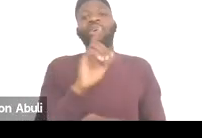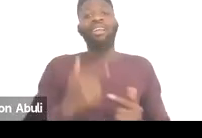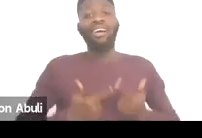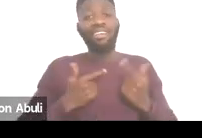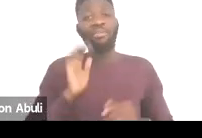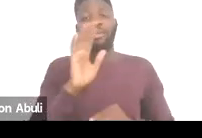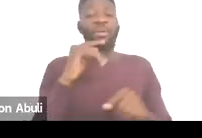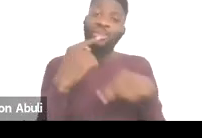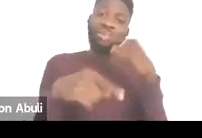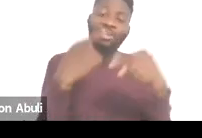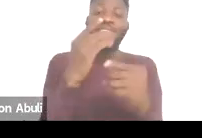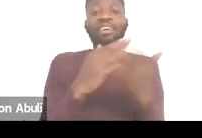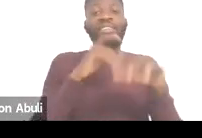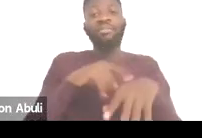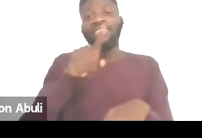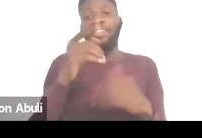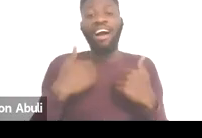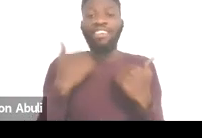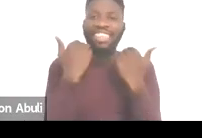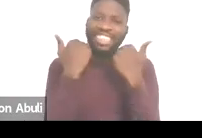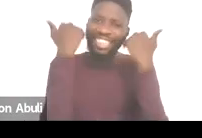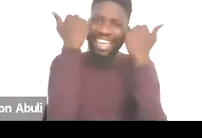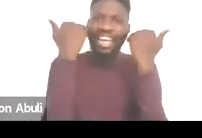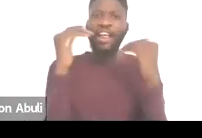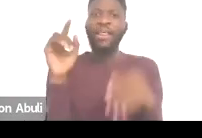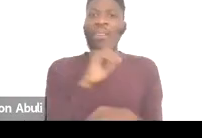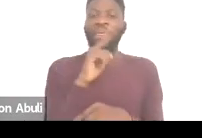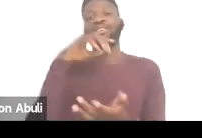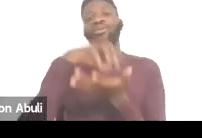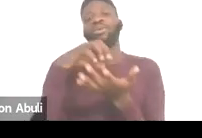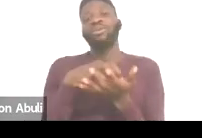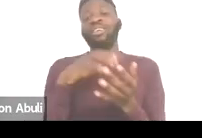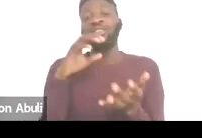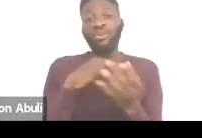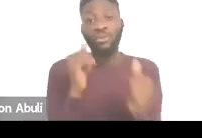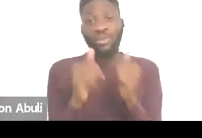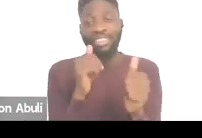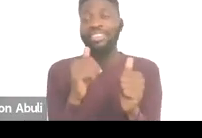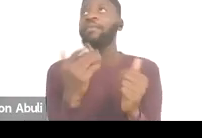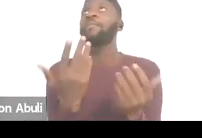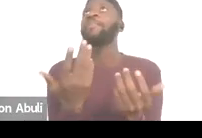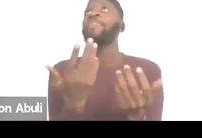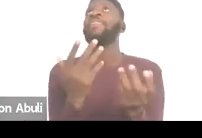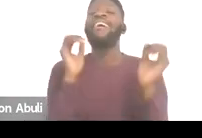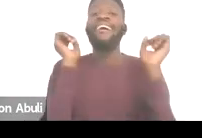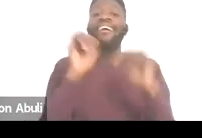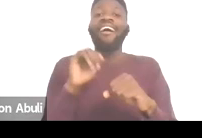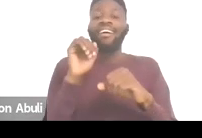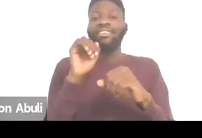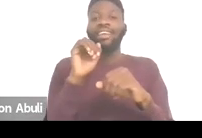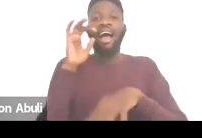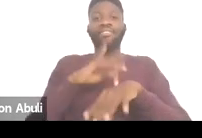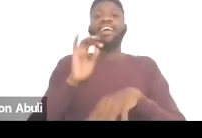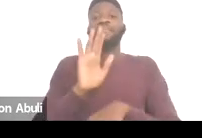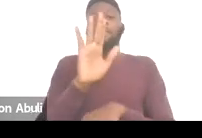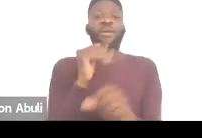saa zingine you may have stressful situations ambazo zinaweza interfere na kazi yako.